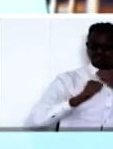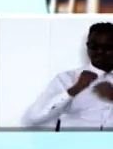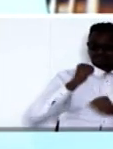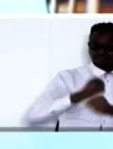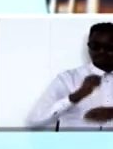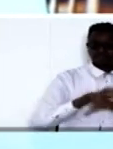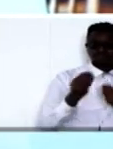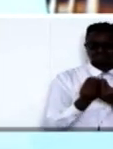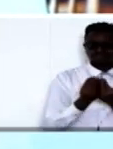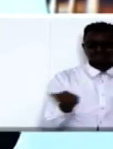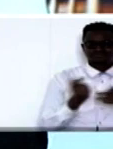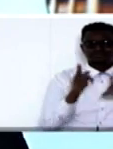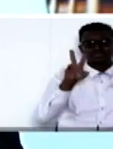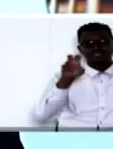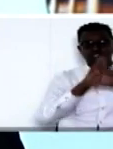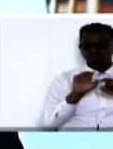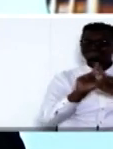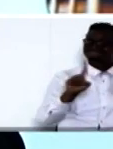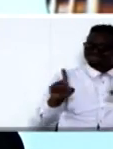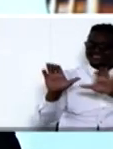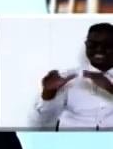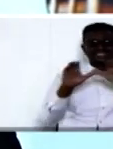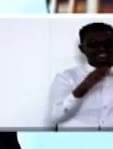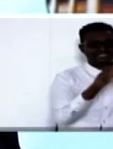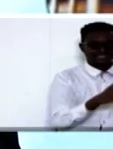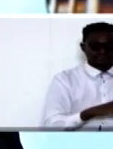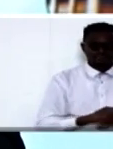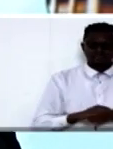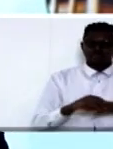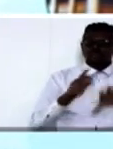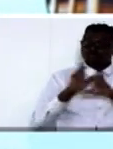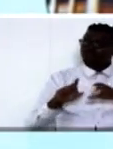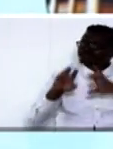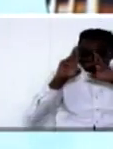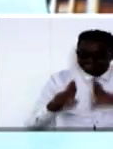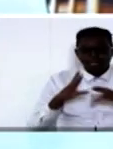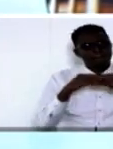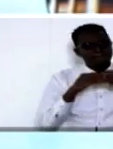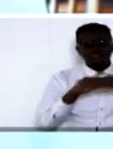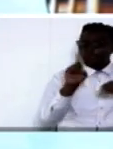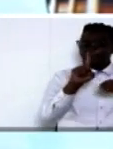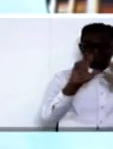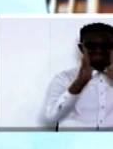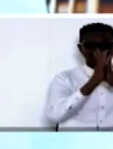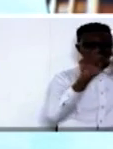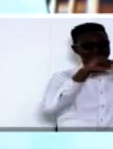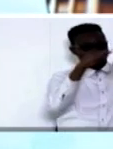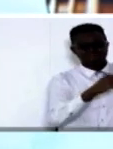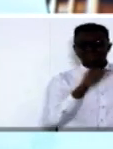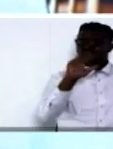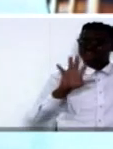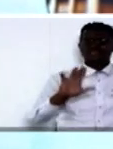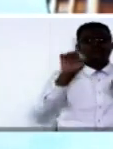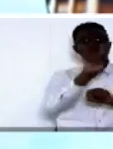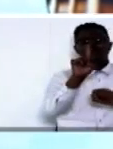to deal with these issues sector by sector. So, honorable members, what are these 10 high growth sectors that